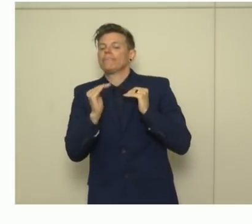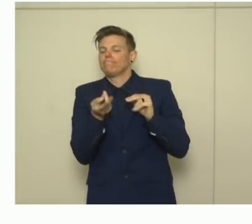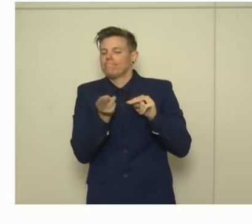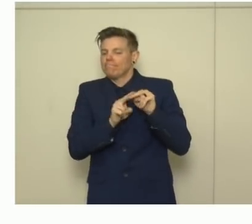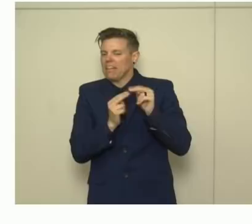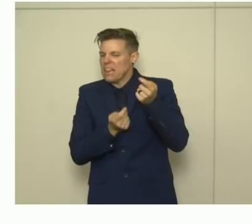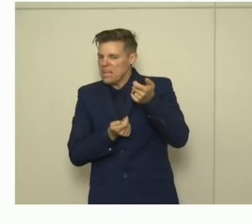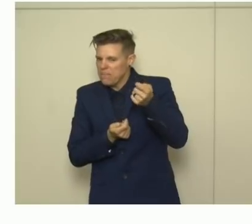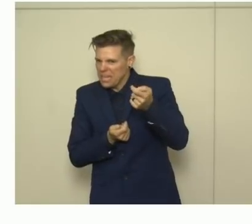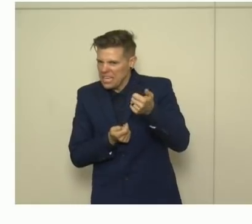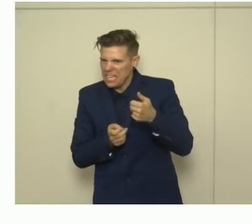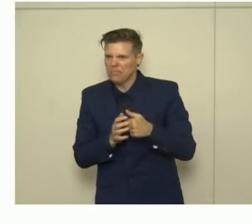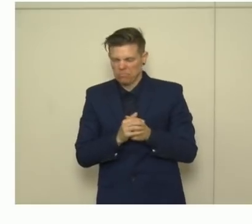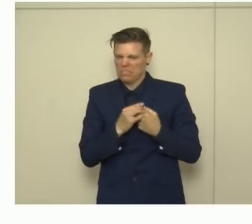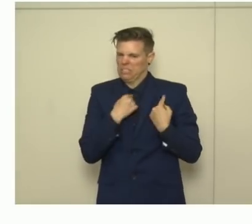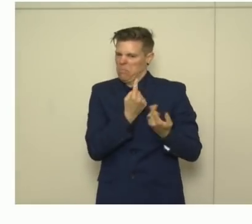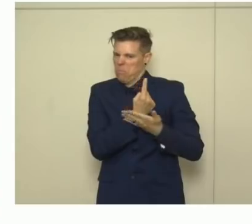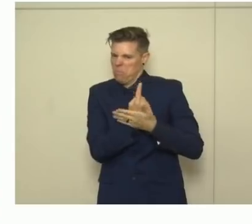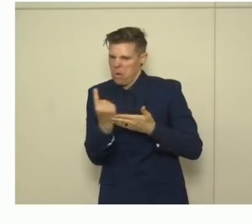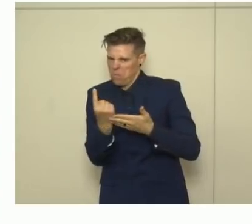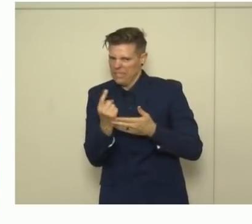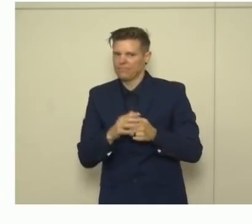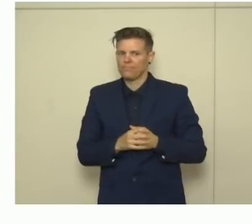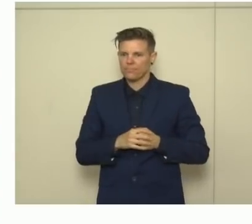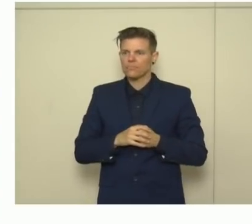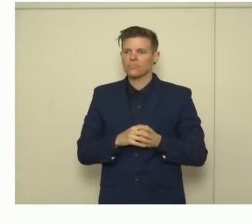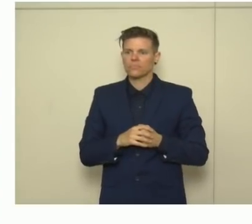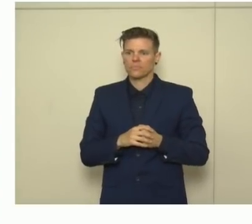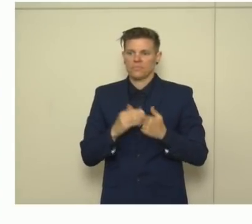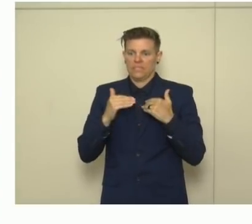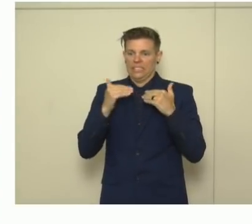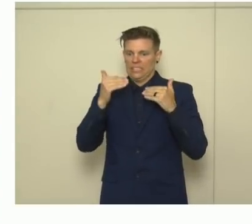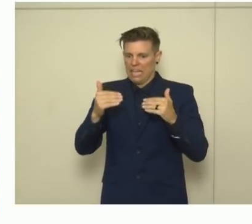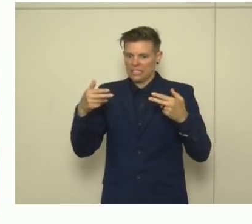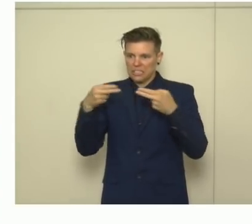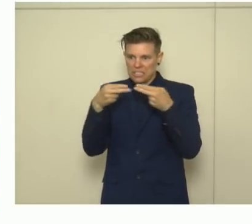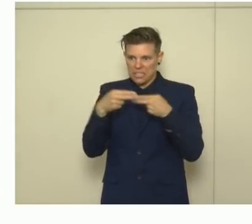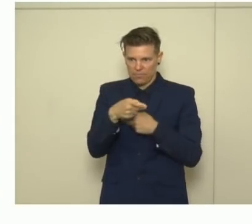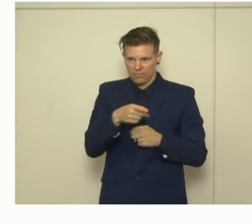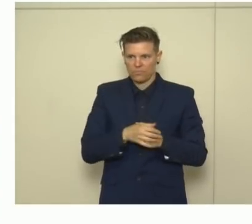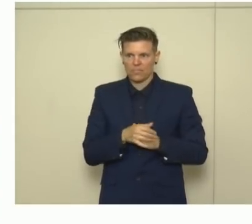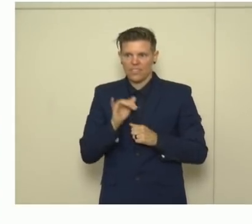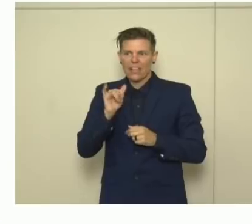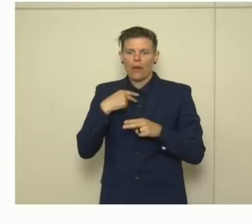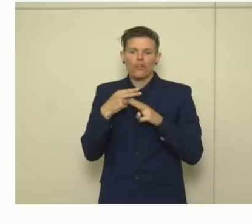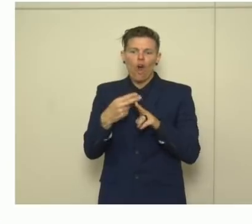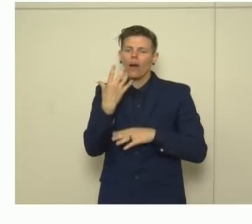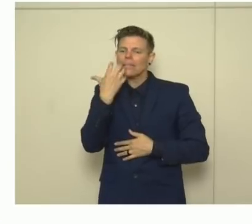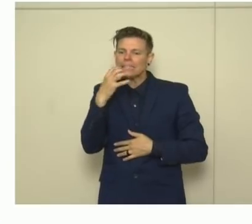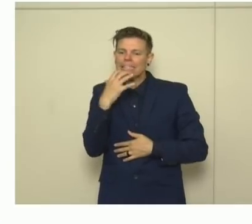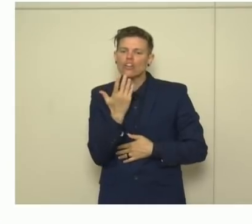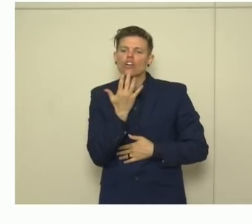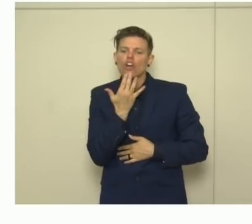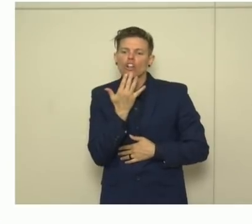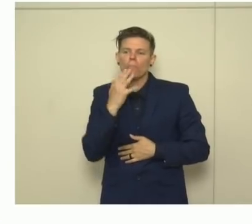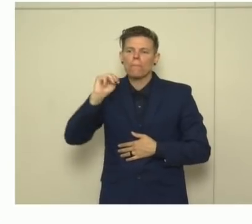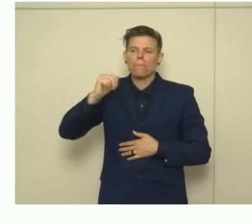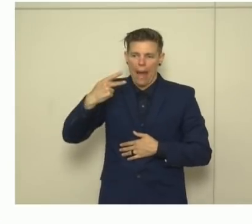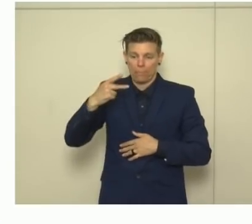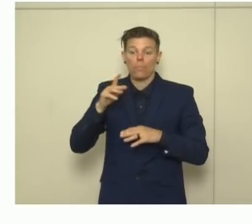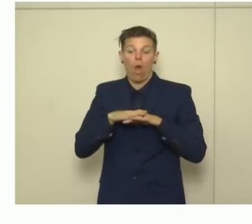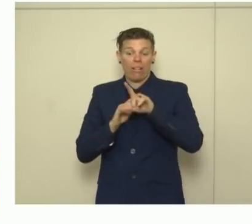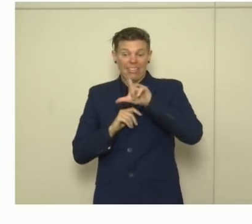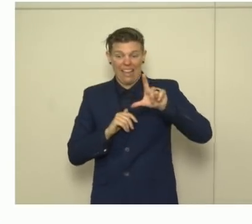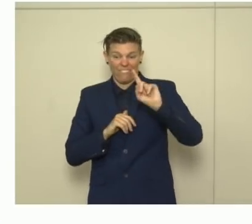the past week. The next slide are our New Mexico heat maps that we show. The left one is the